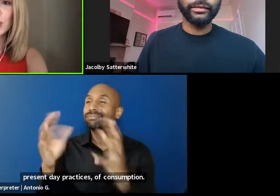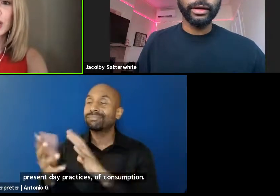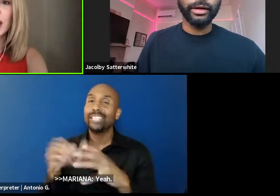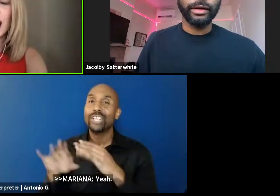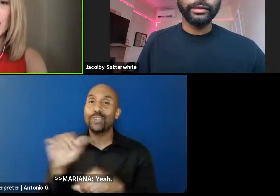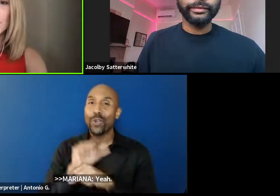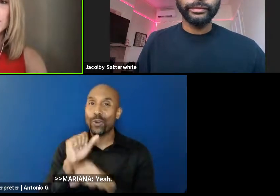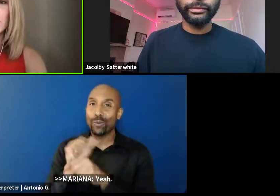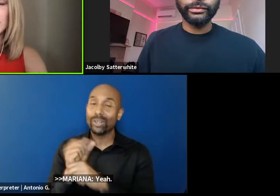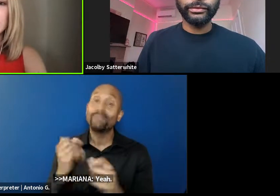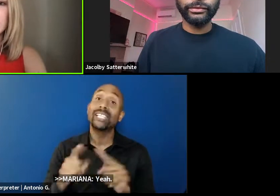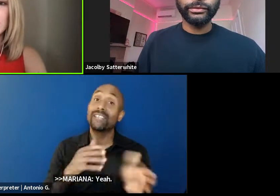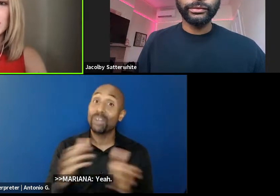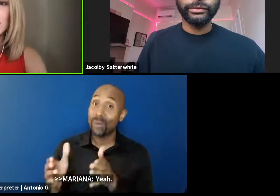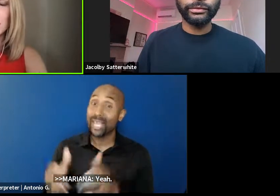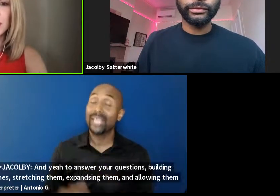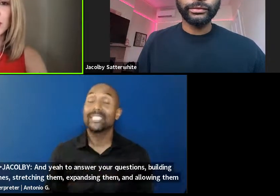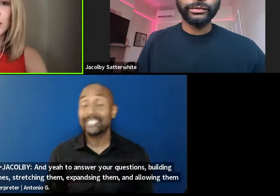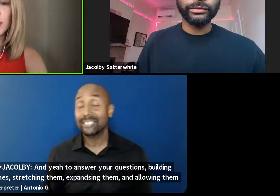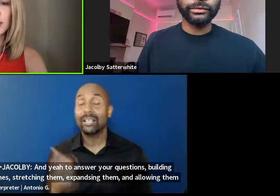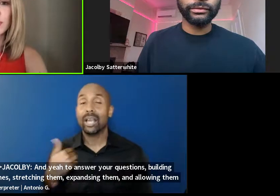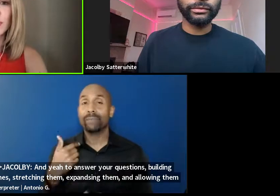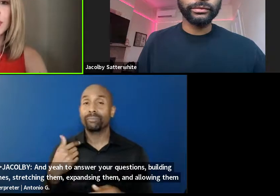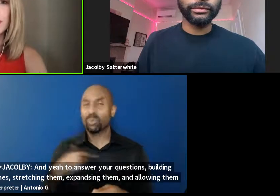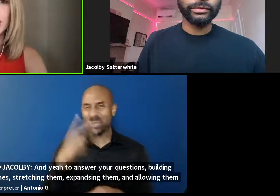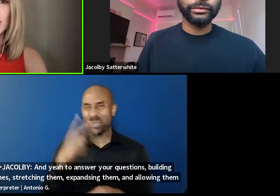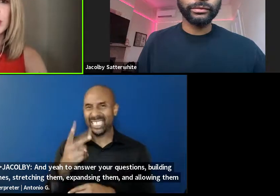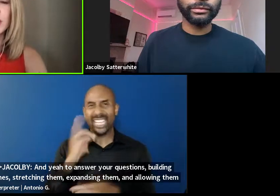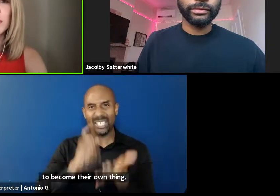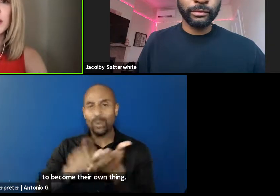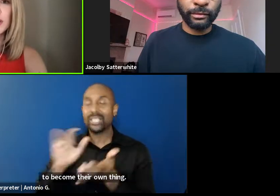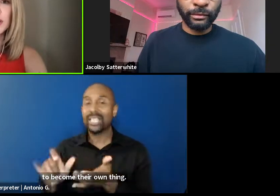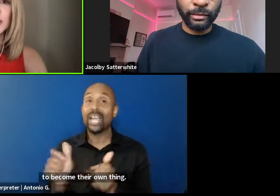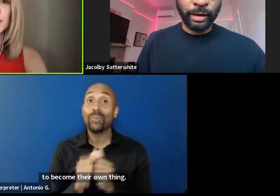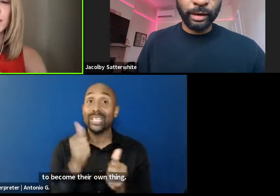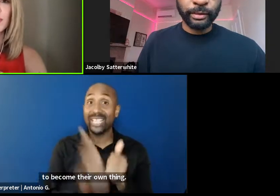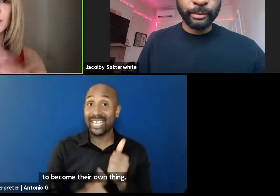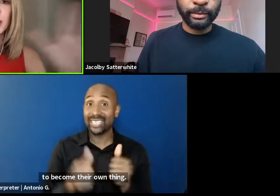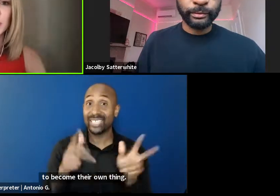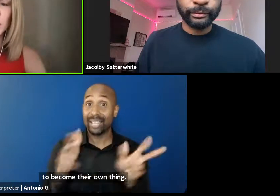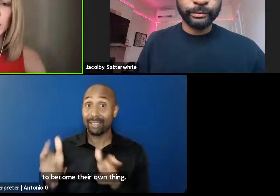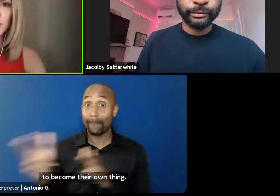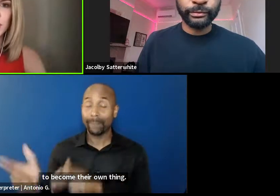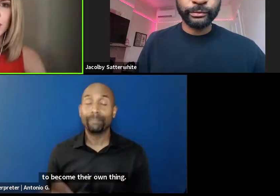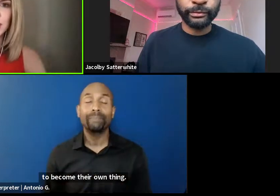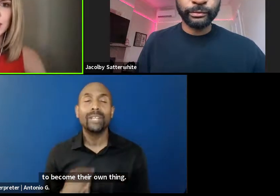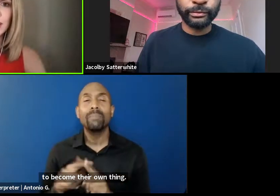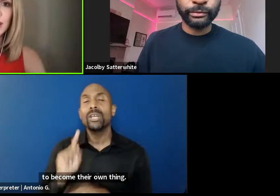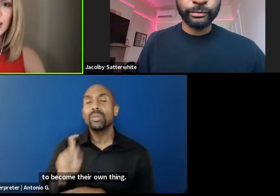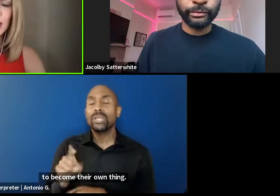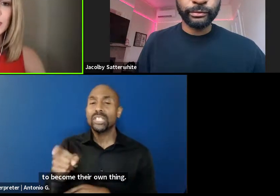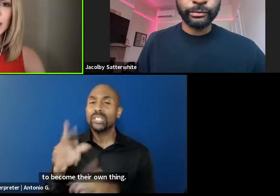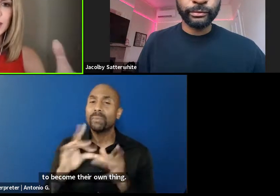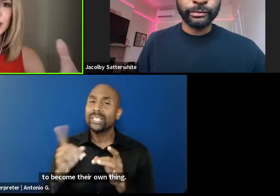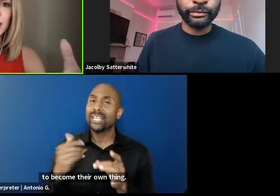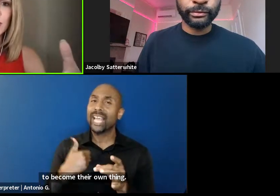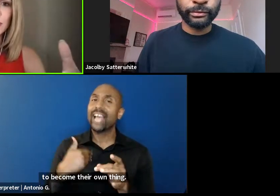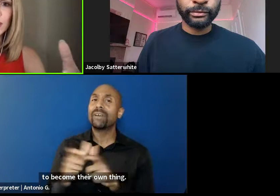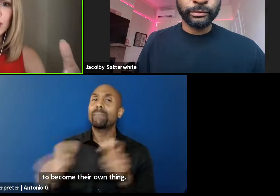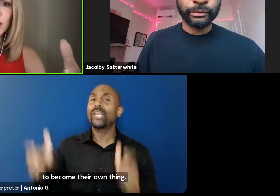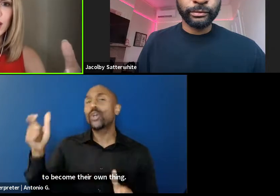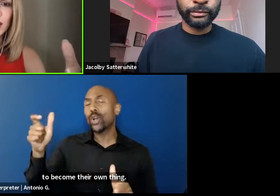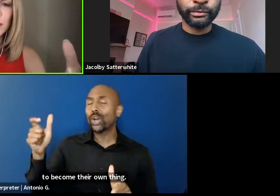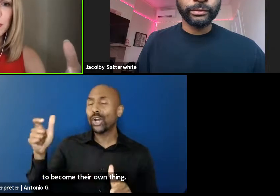you how you selected the particular drawings for this video, because you mentioned that there was sort of a bigger pool of drawings and you narrowed it